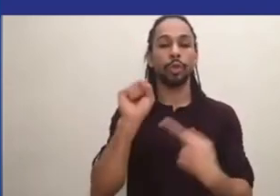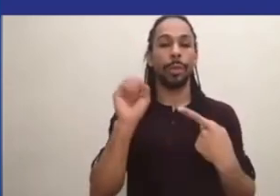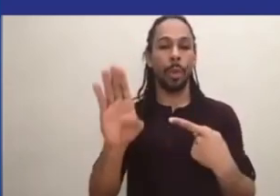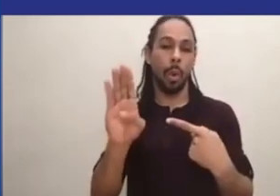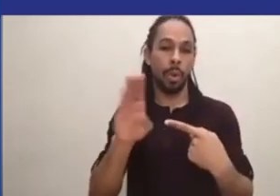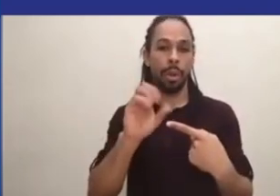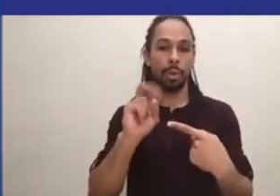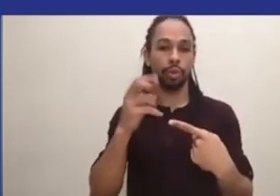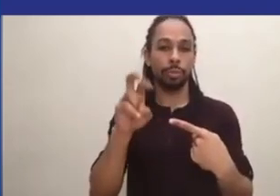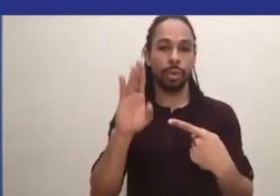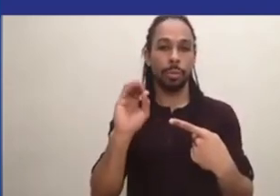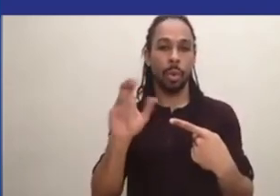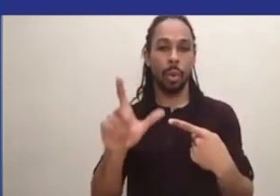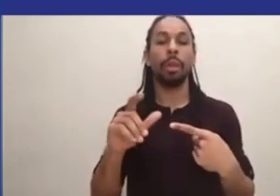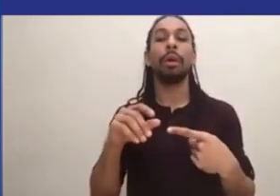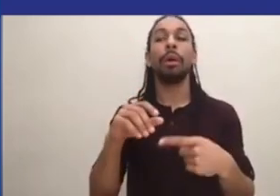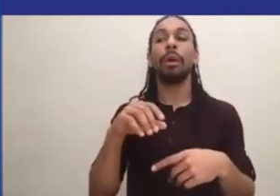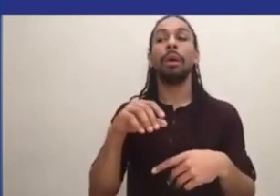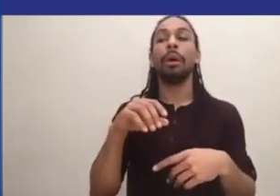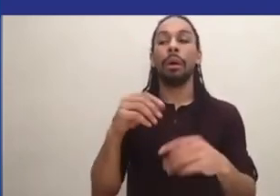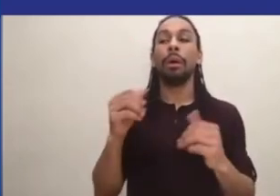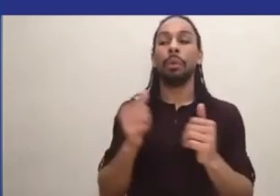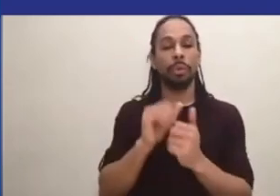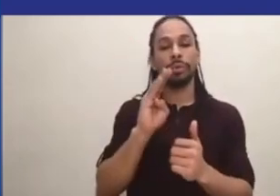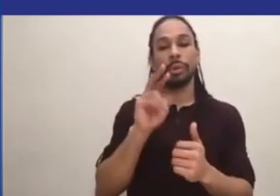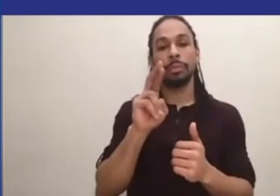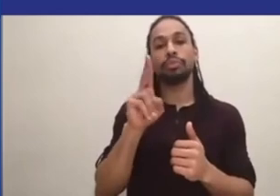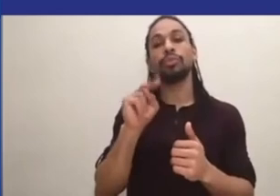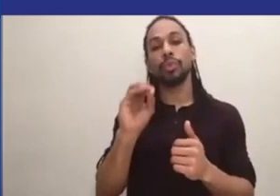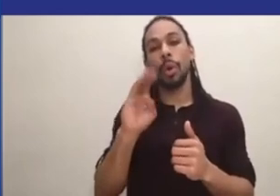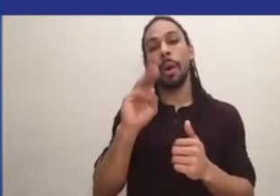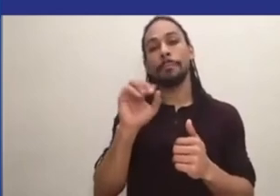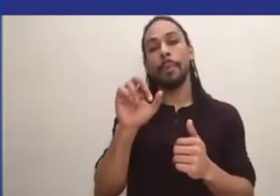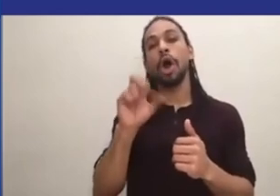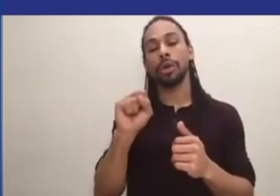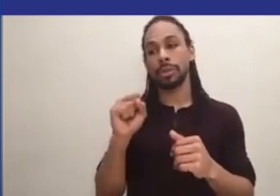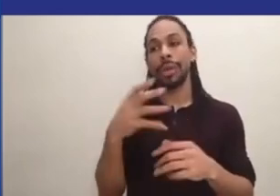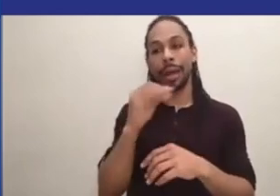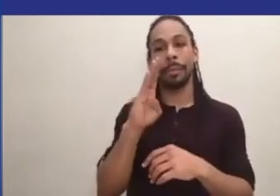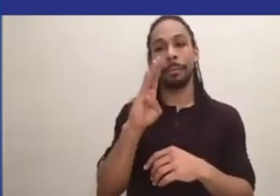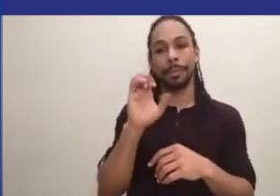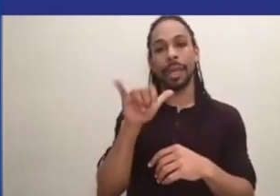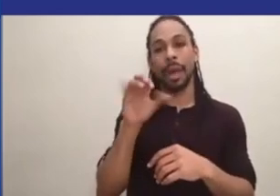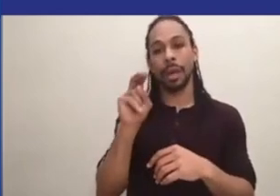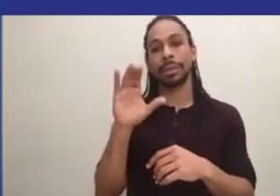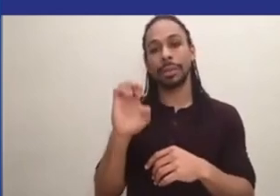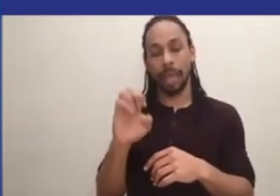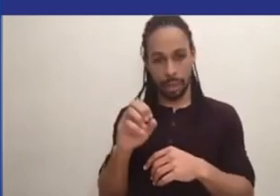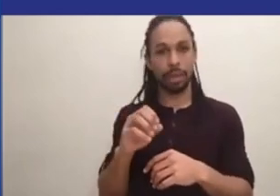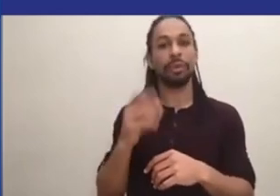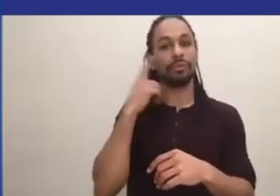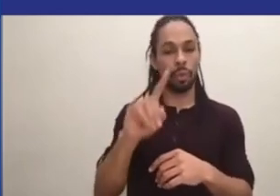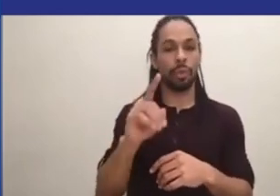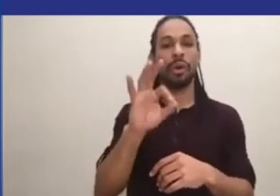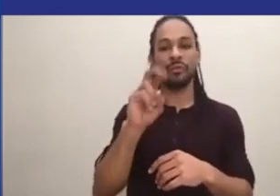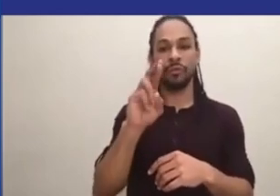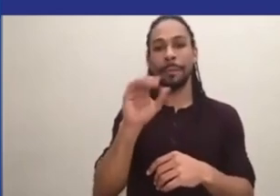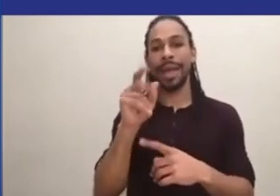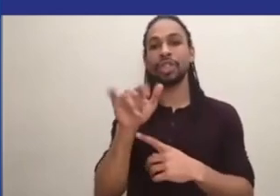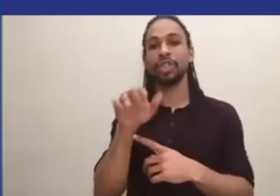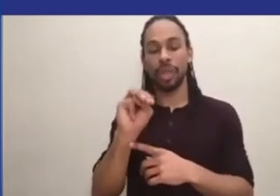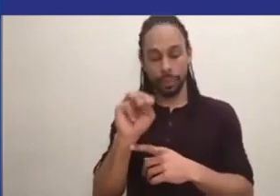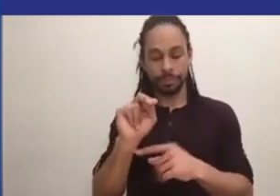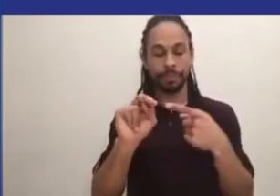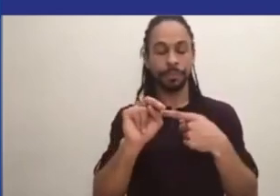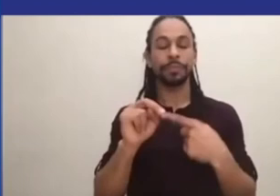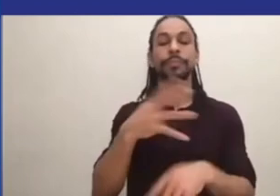with Bruno Mars formation. And that was the first time all of those girls have ever been in the same room